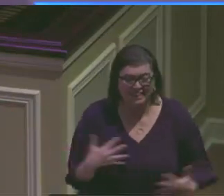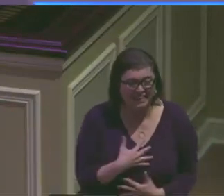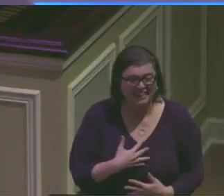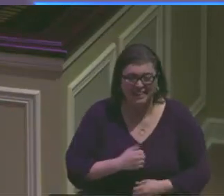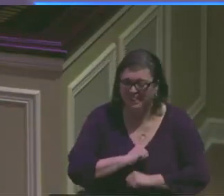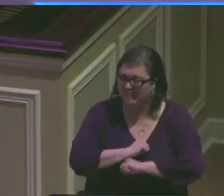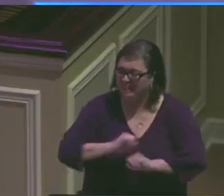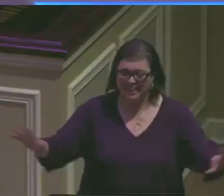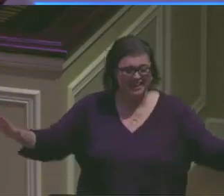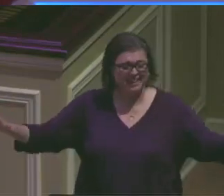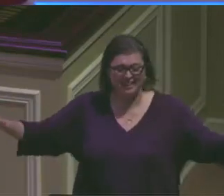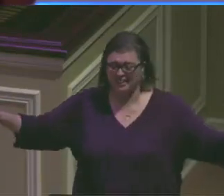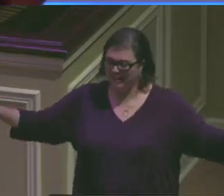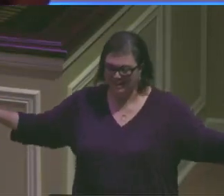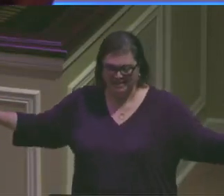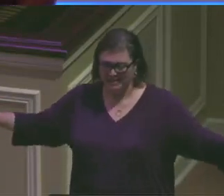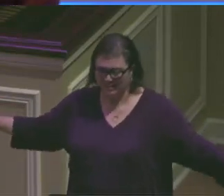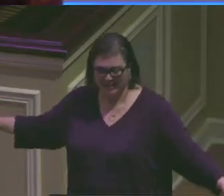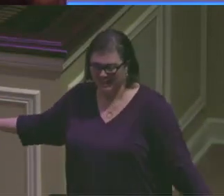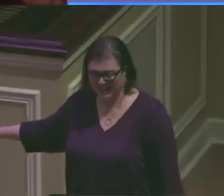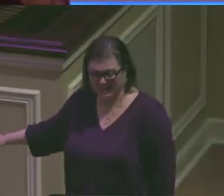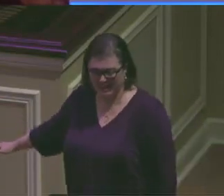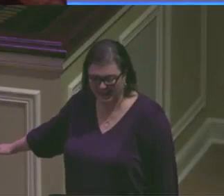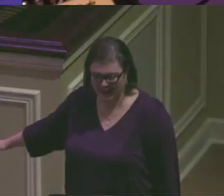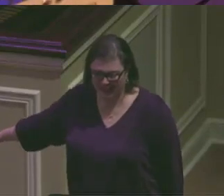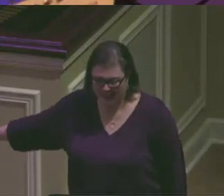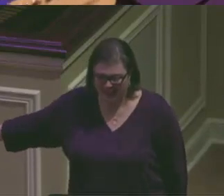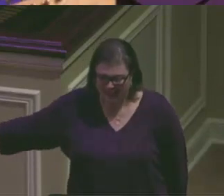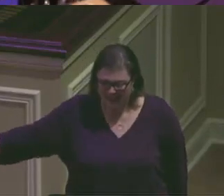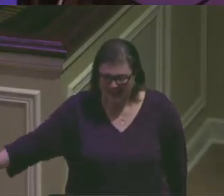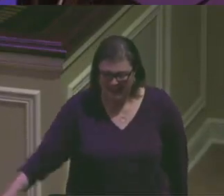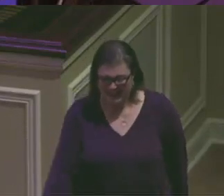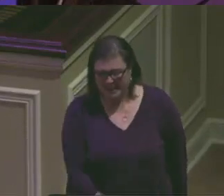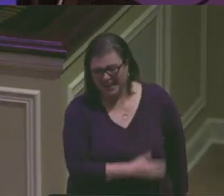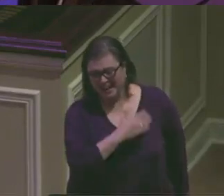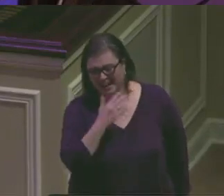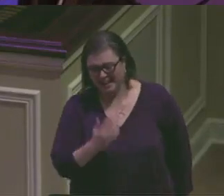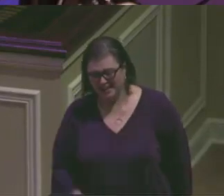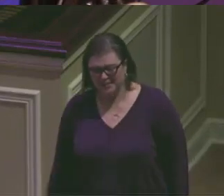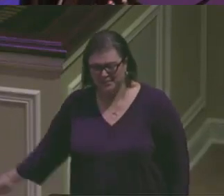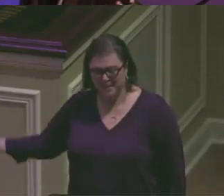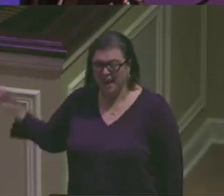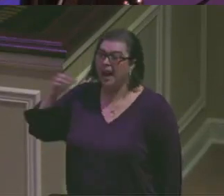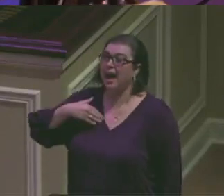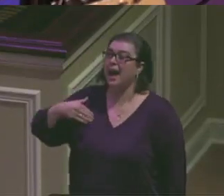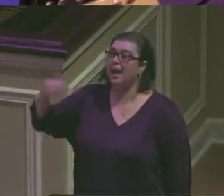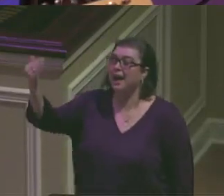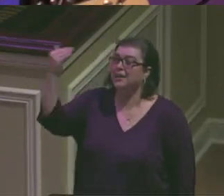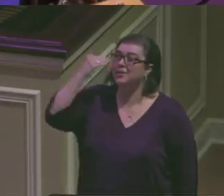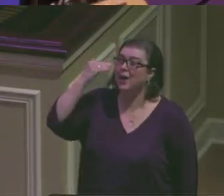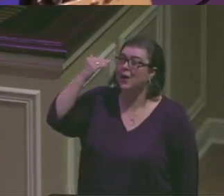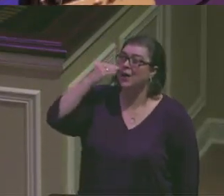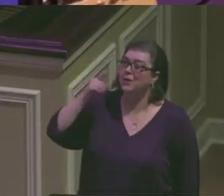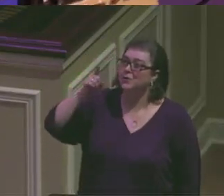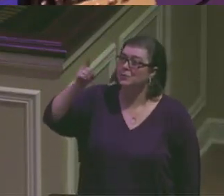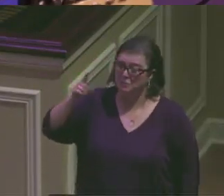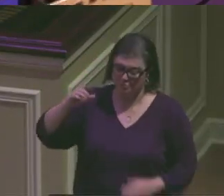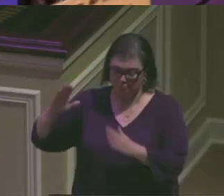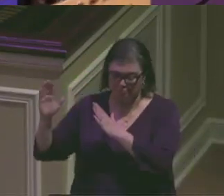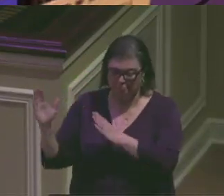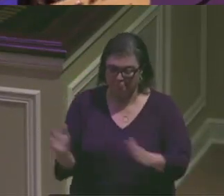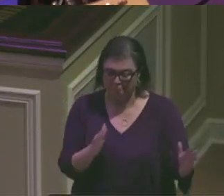fear? And whom shall I fear? Yeah. I know who goes.